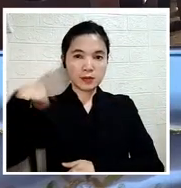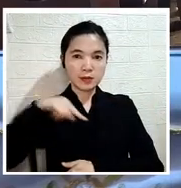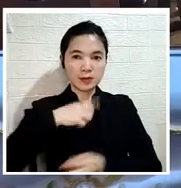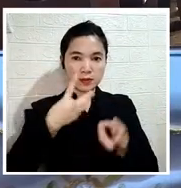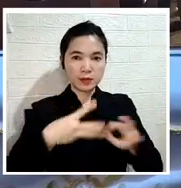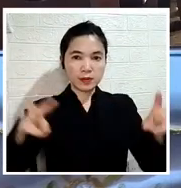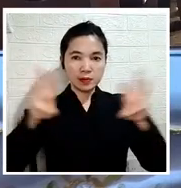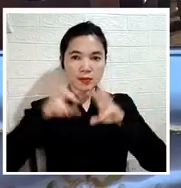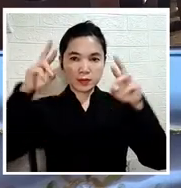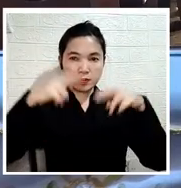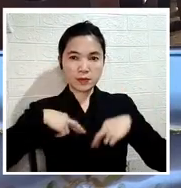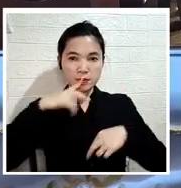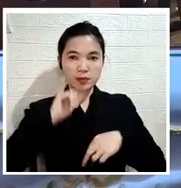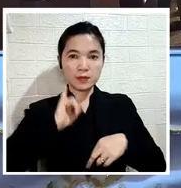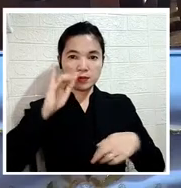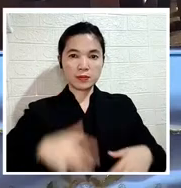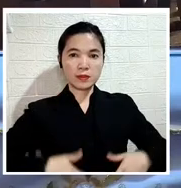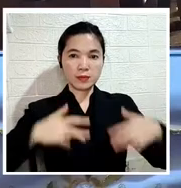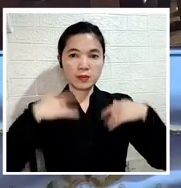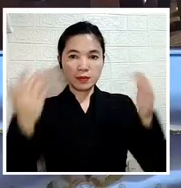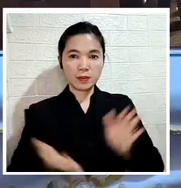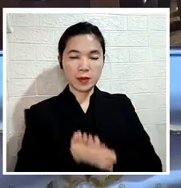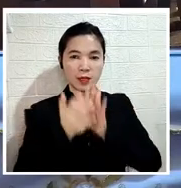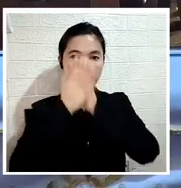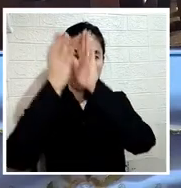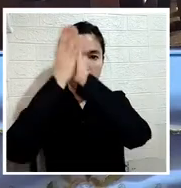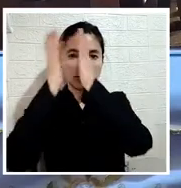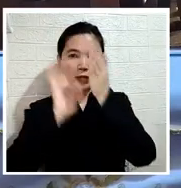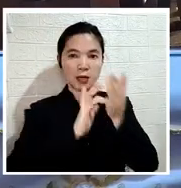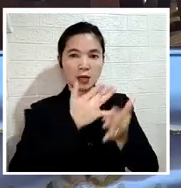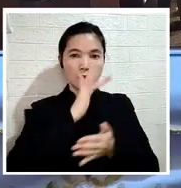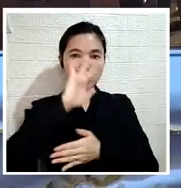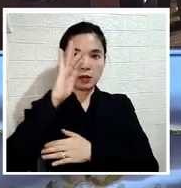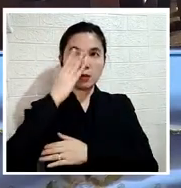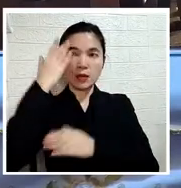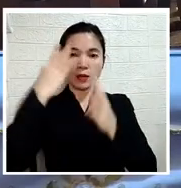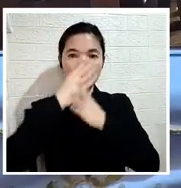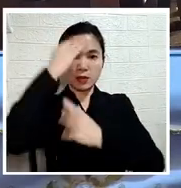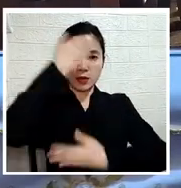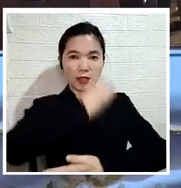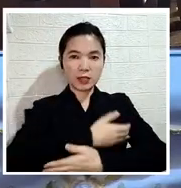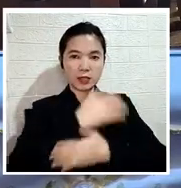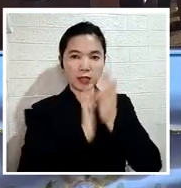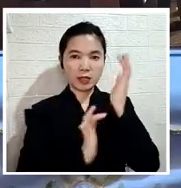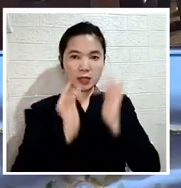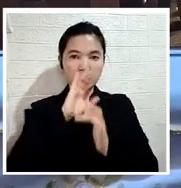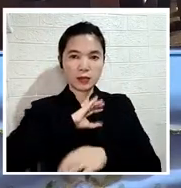a life, and we praise and glorify you, dear Son, Jesus Christ.